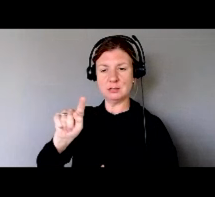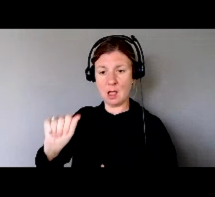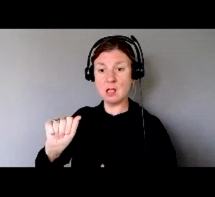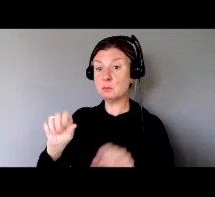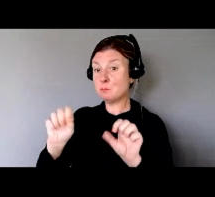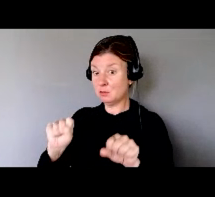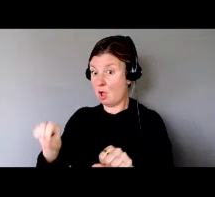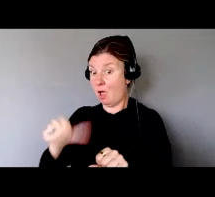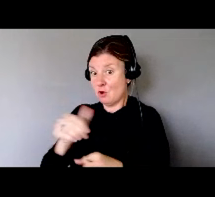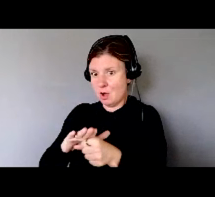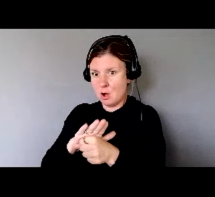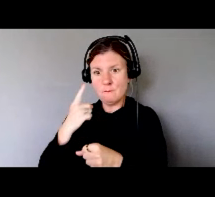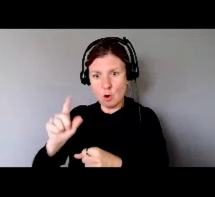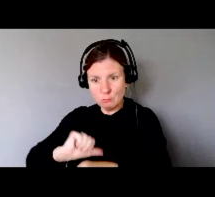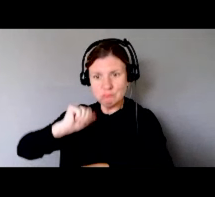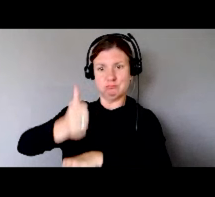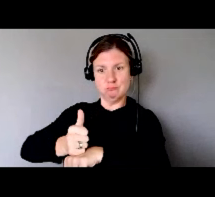slide.